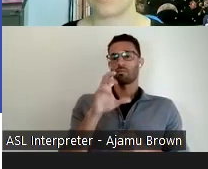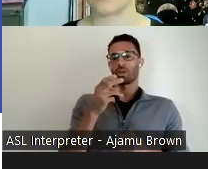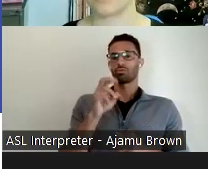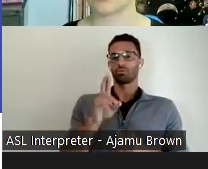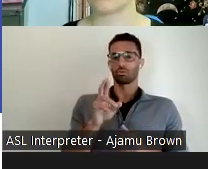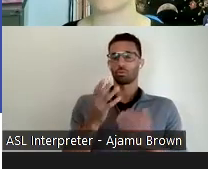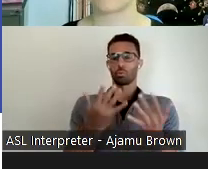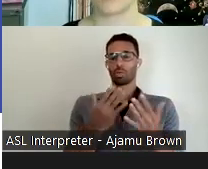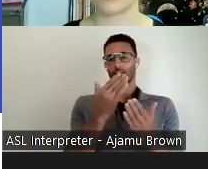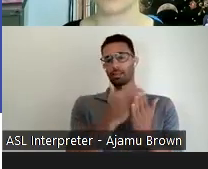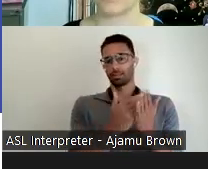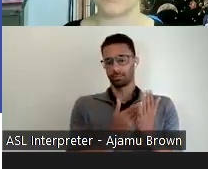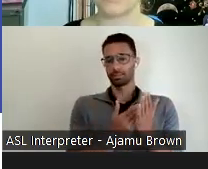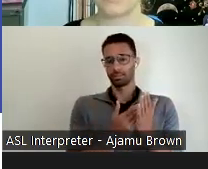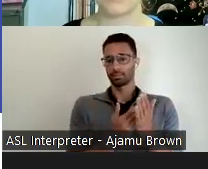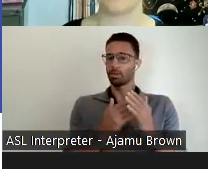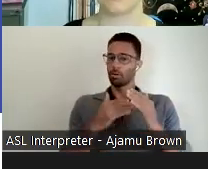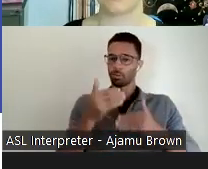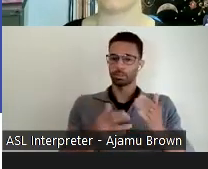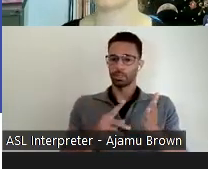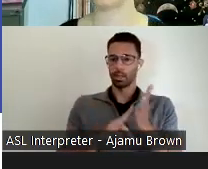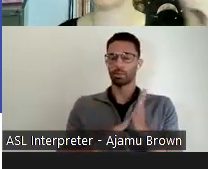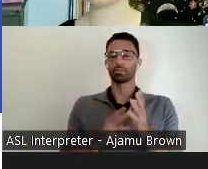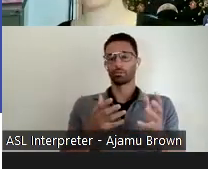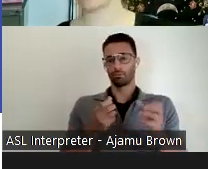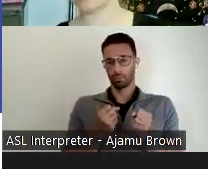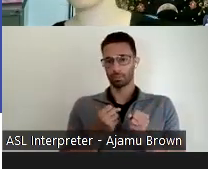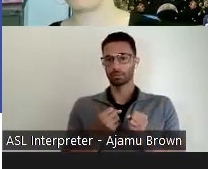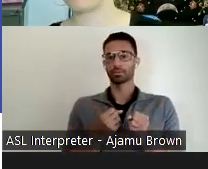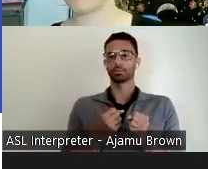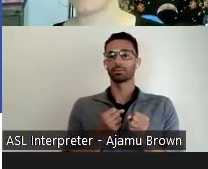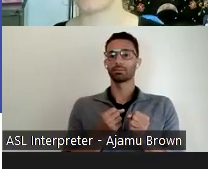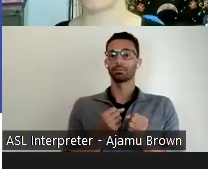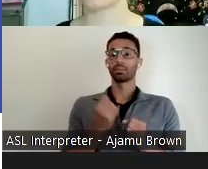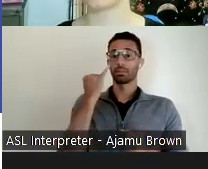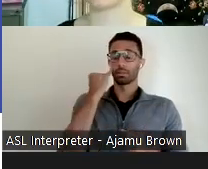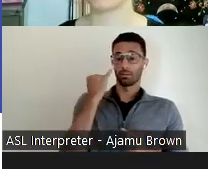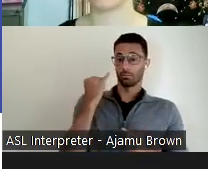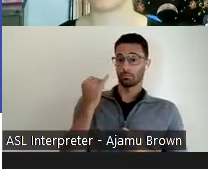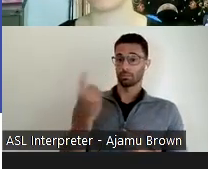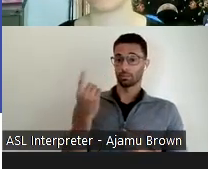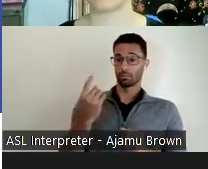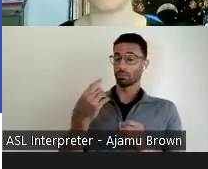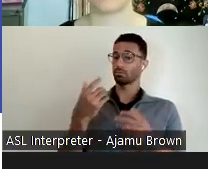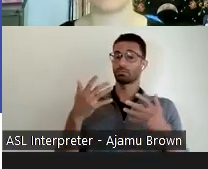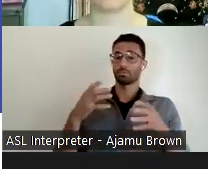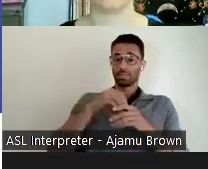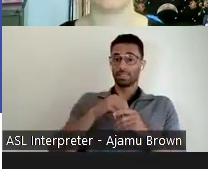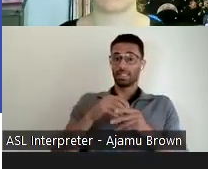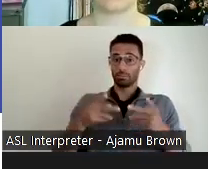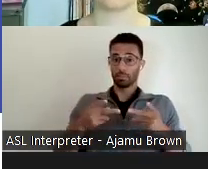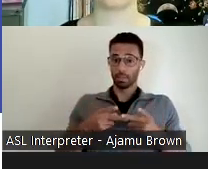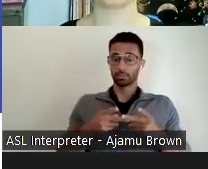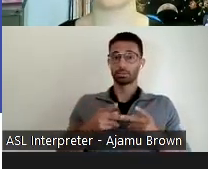processes applications fairly quickly, meaning that if somebody is already in place and their house is within fair market value,